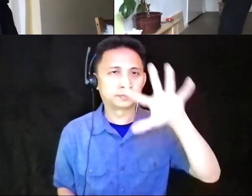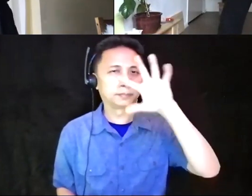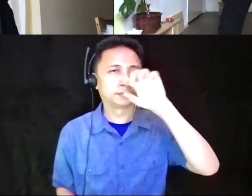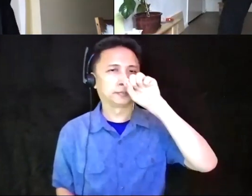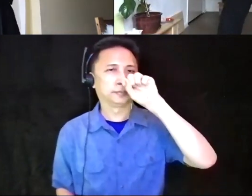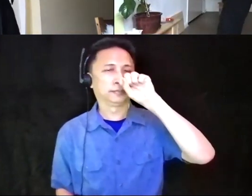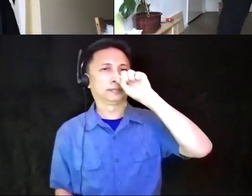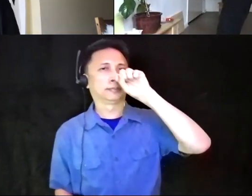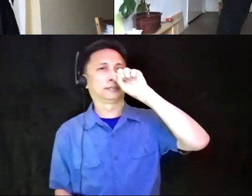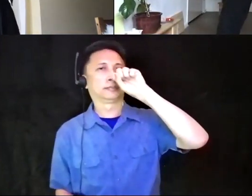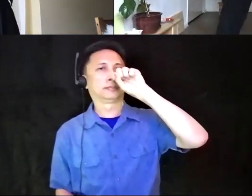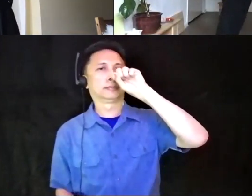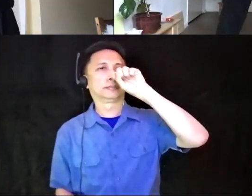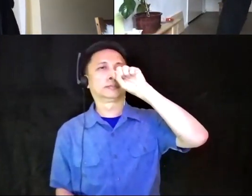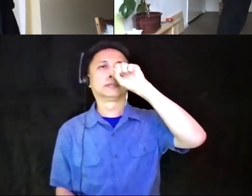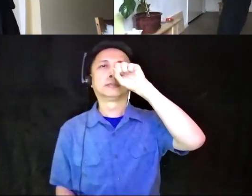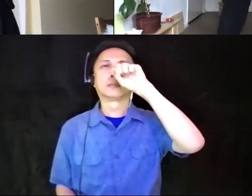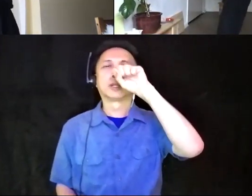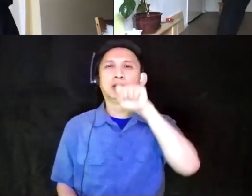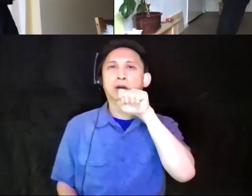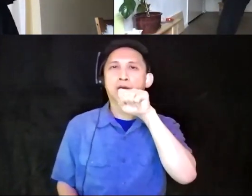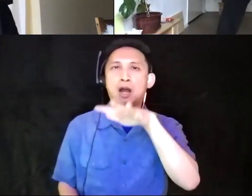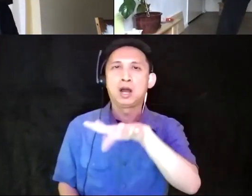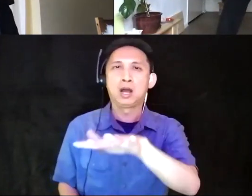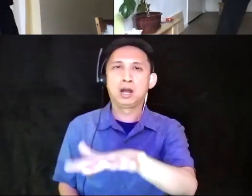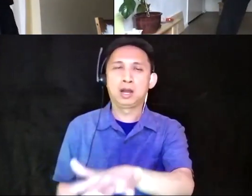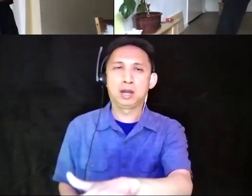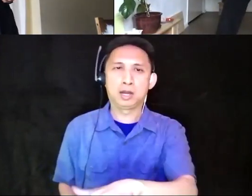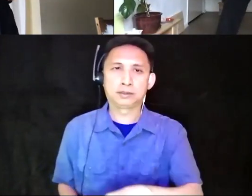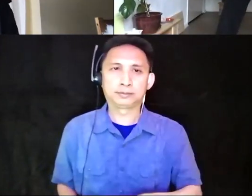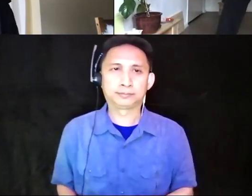In and out.